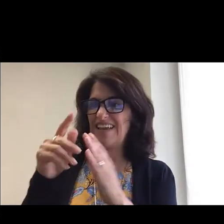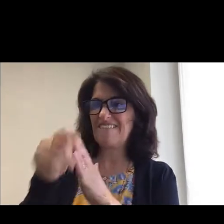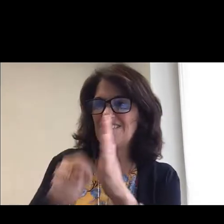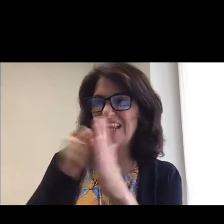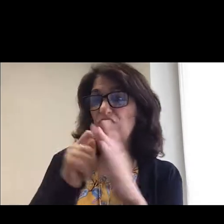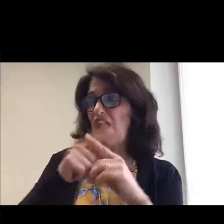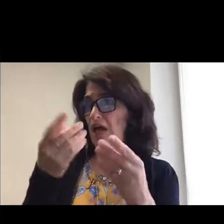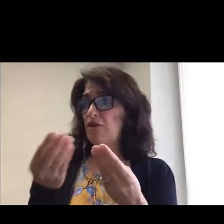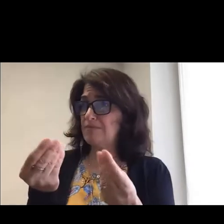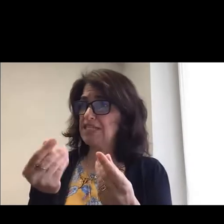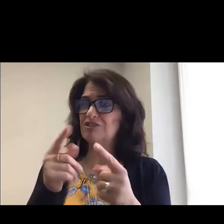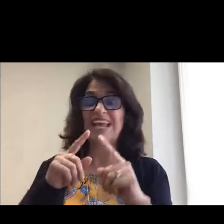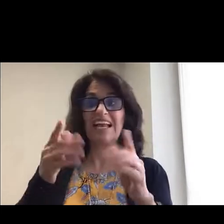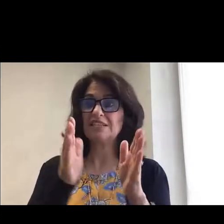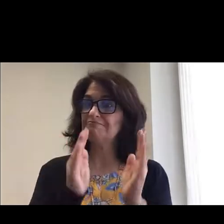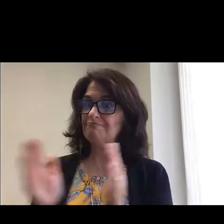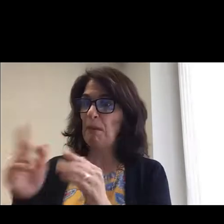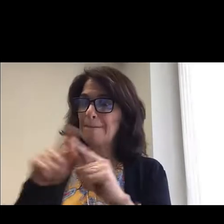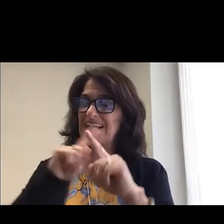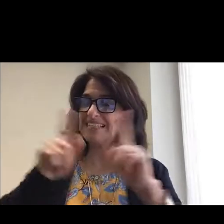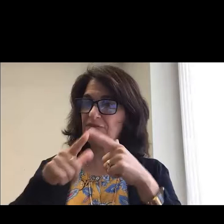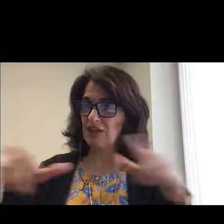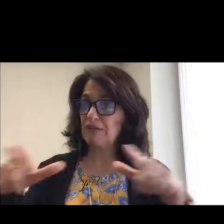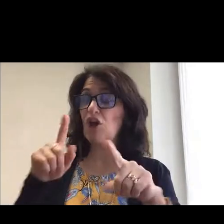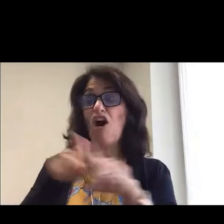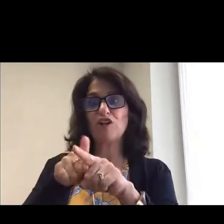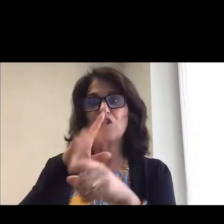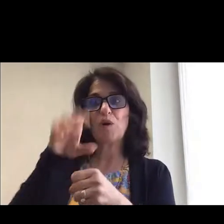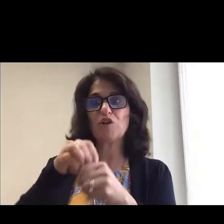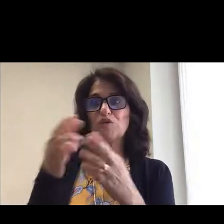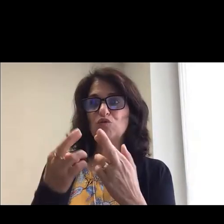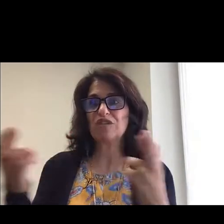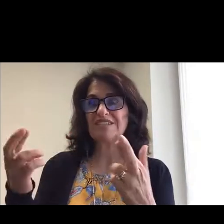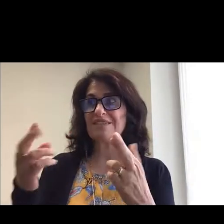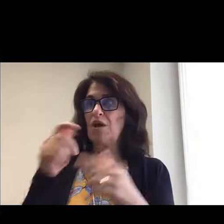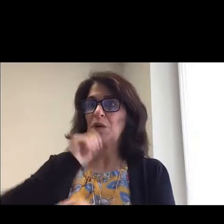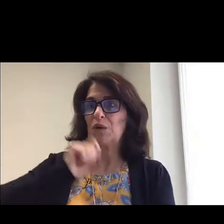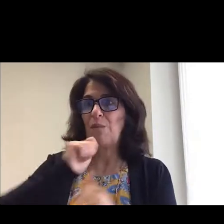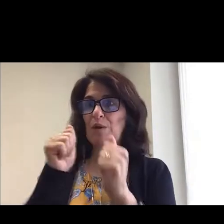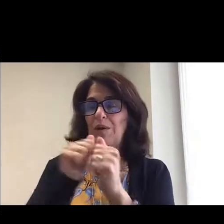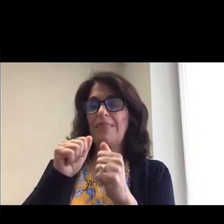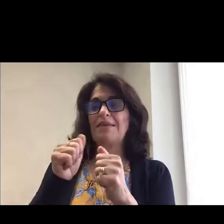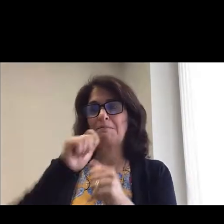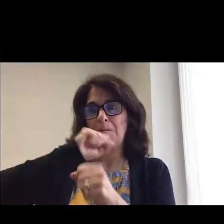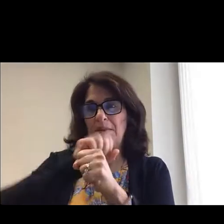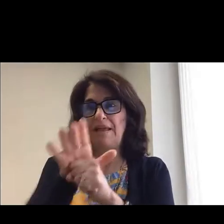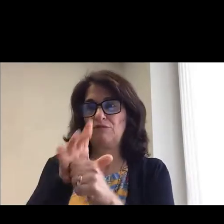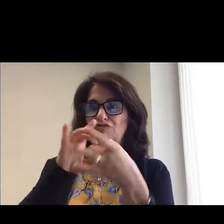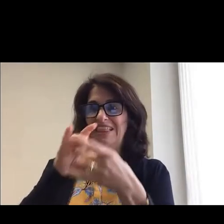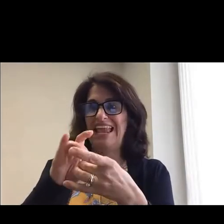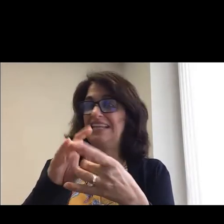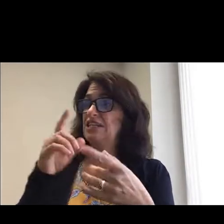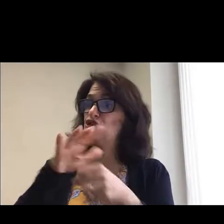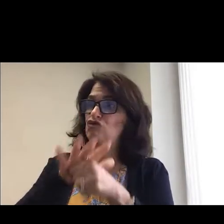languages. It also includes resources on coping with pandemic-related stress among both children and